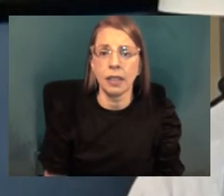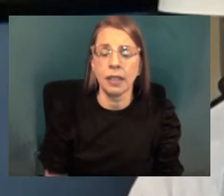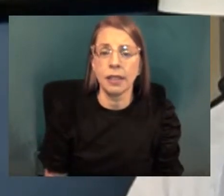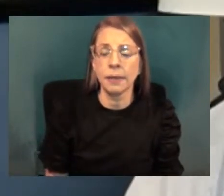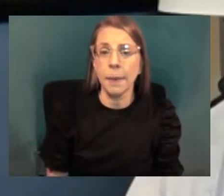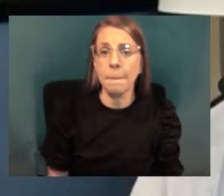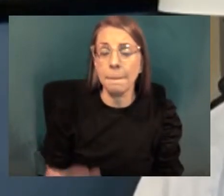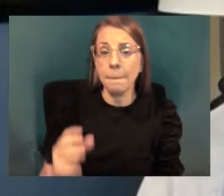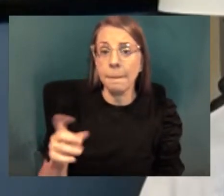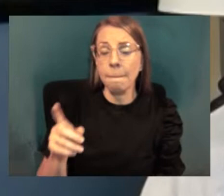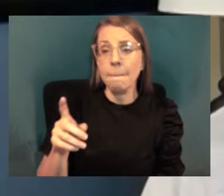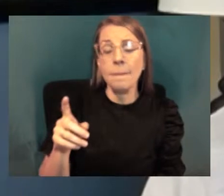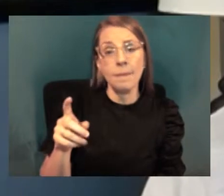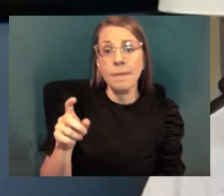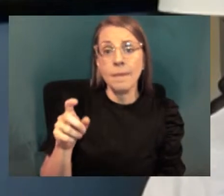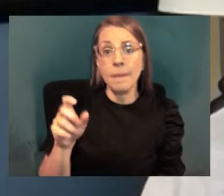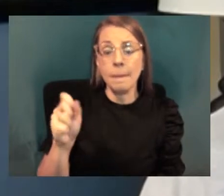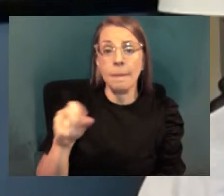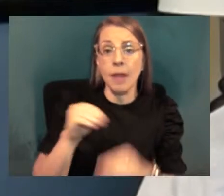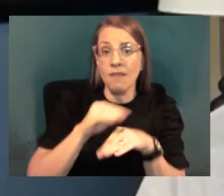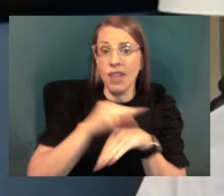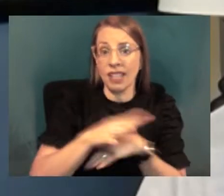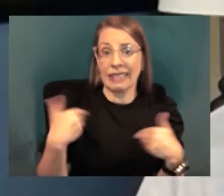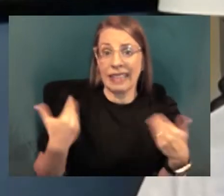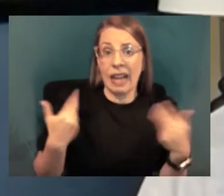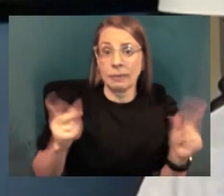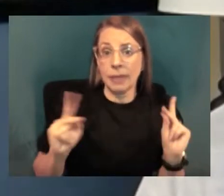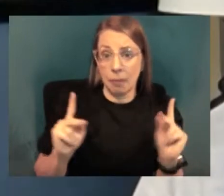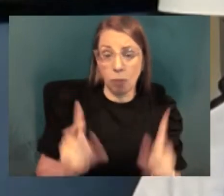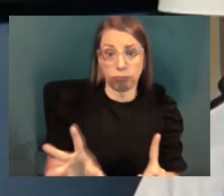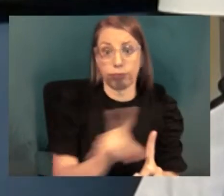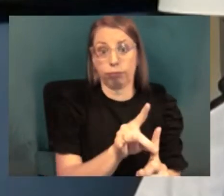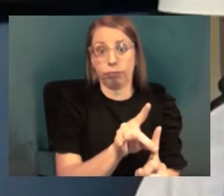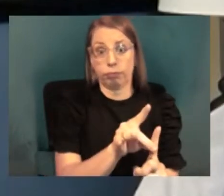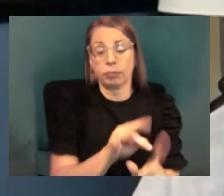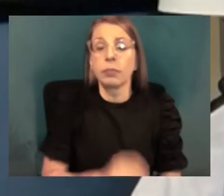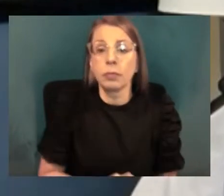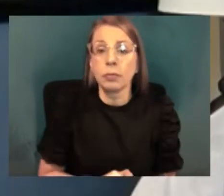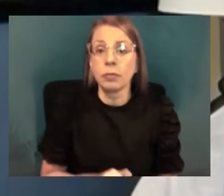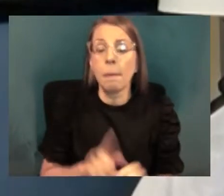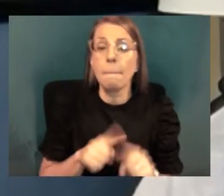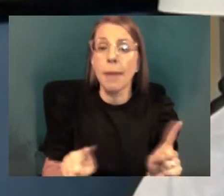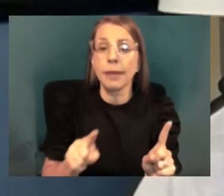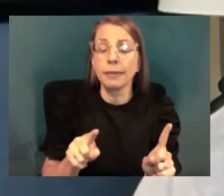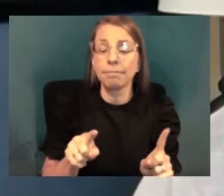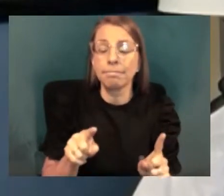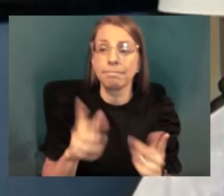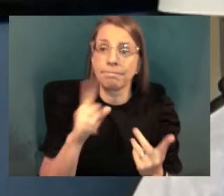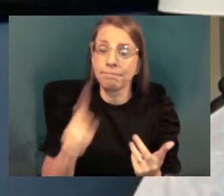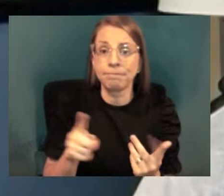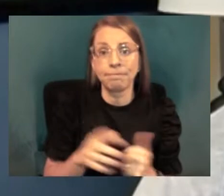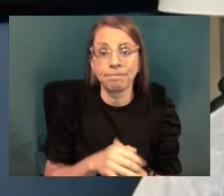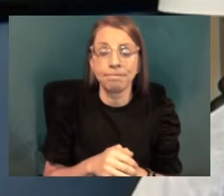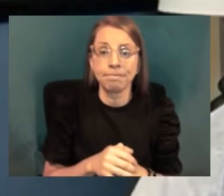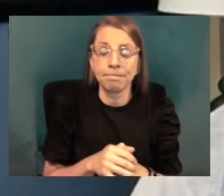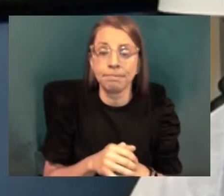and these are, like you said, affecting younger people. But in the same vein, there are